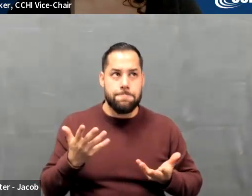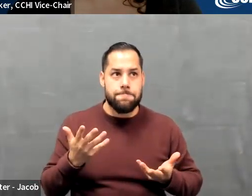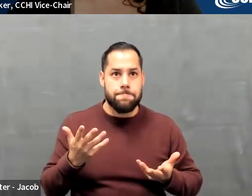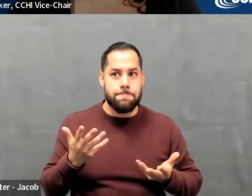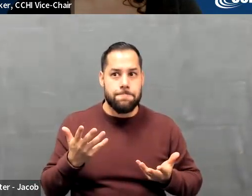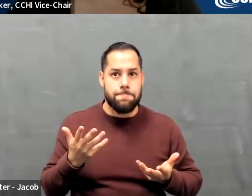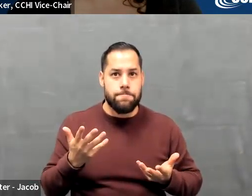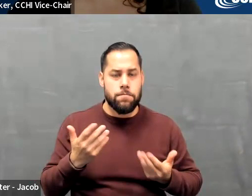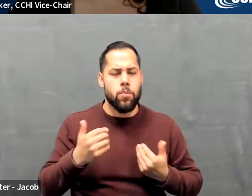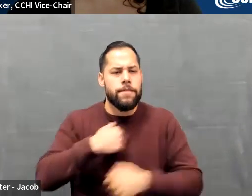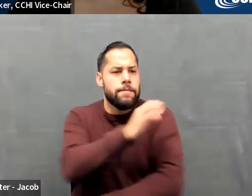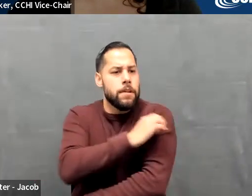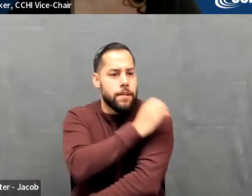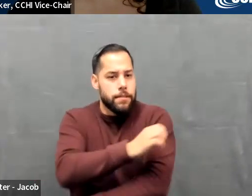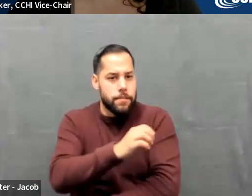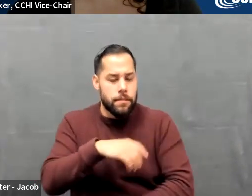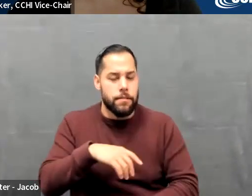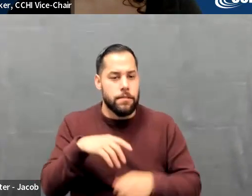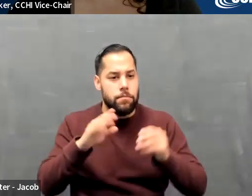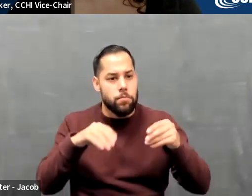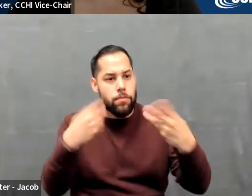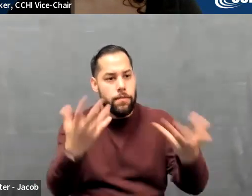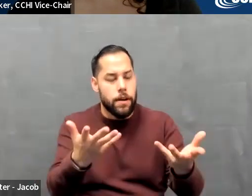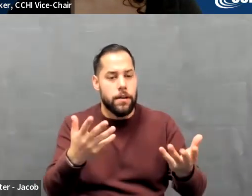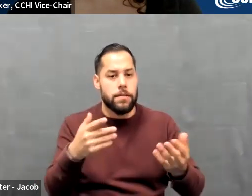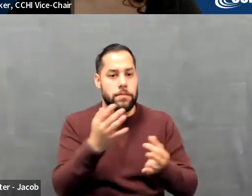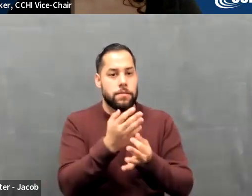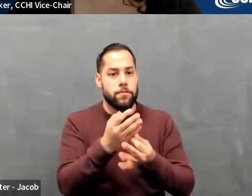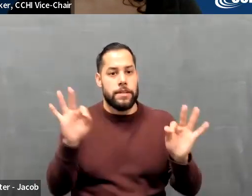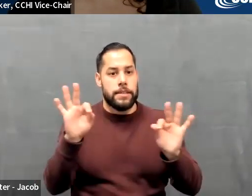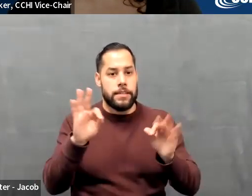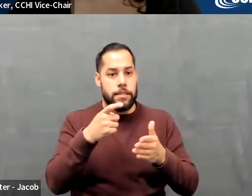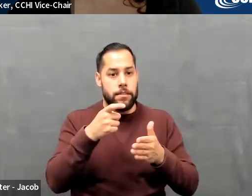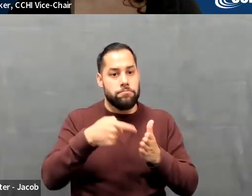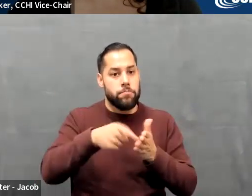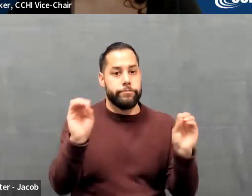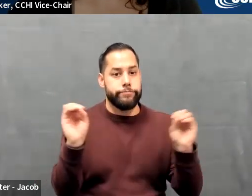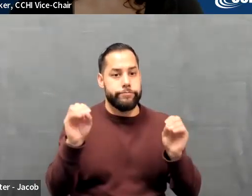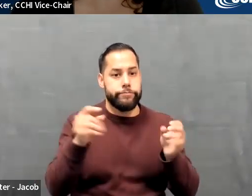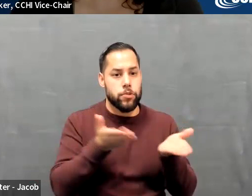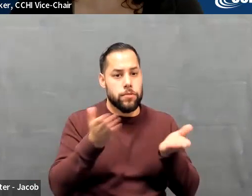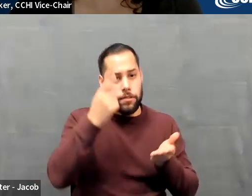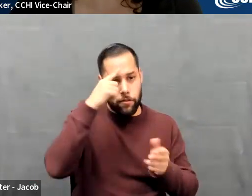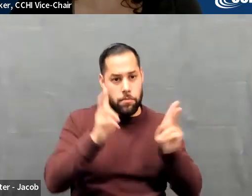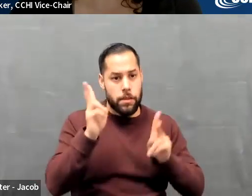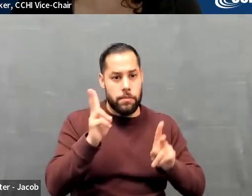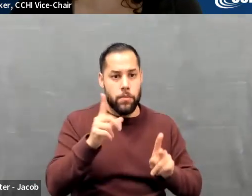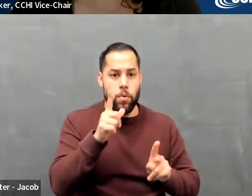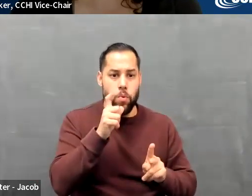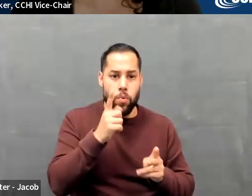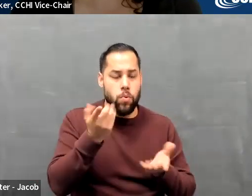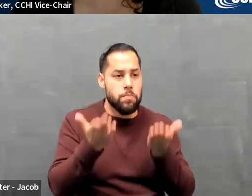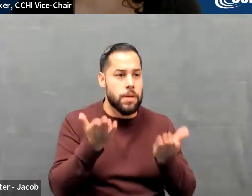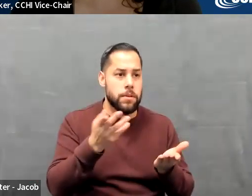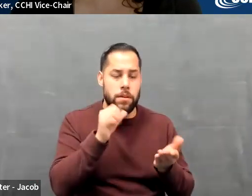a clinic that provides free services to individuals who may not be able to